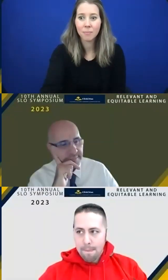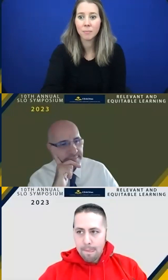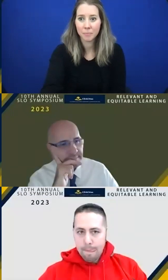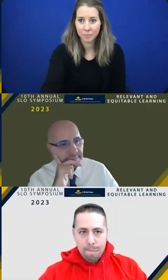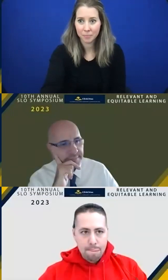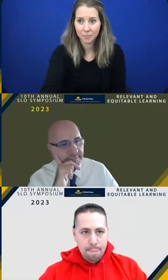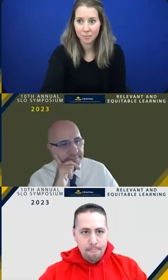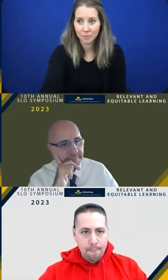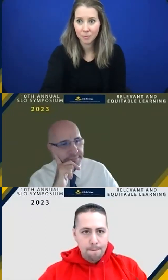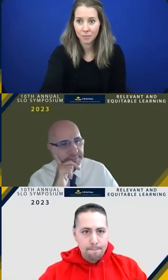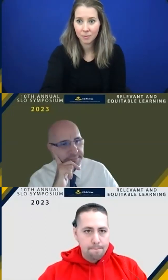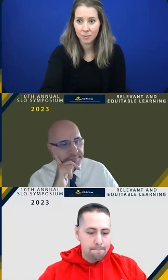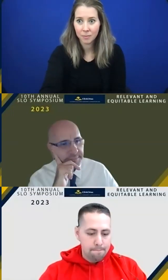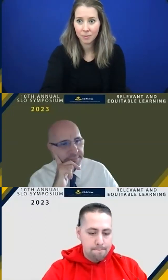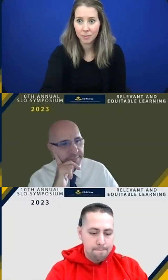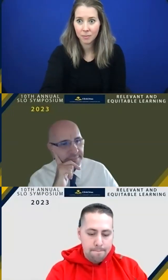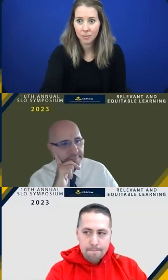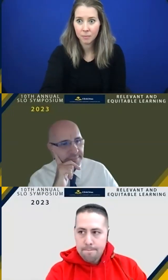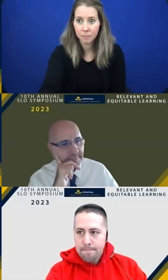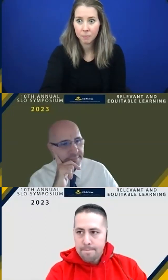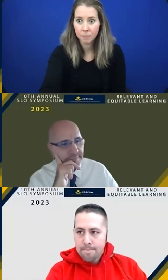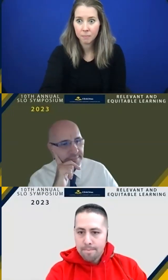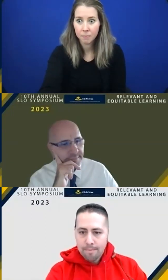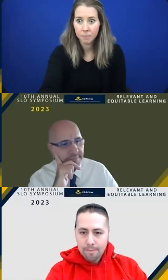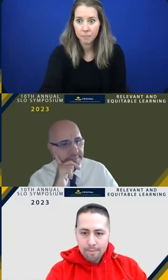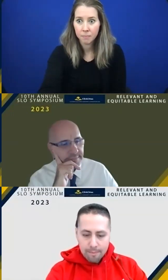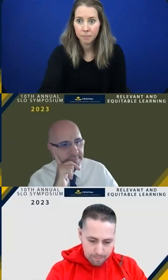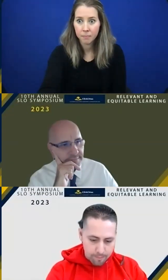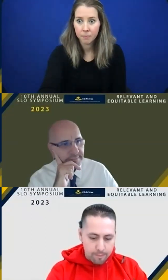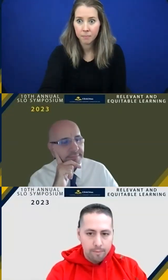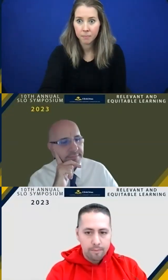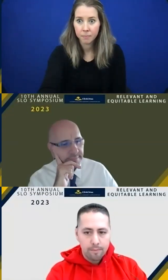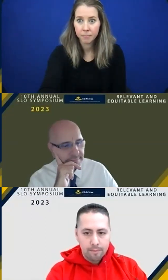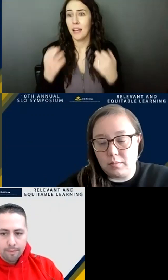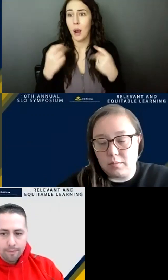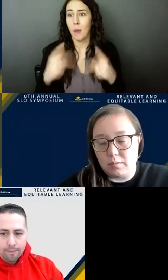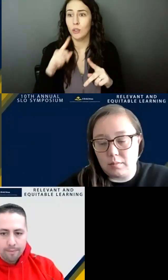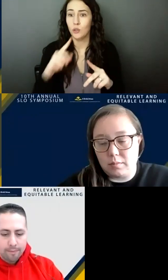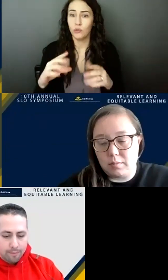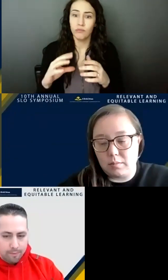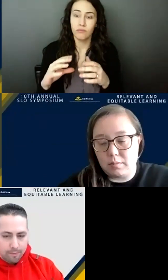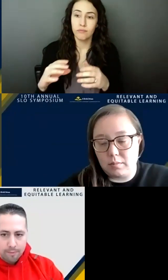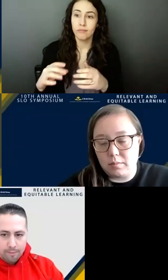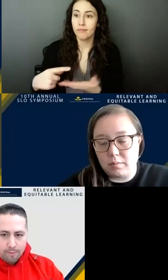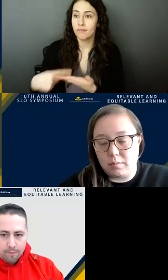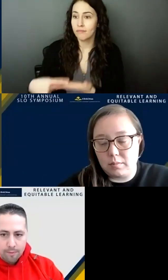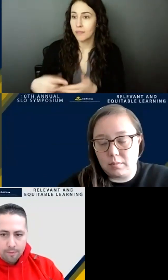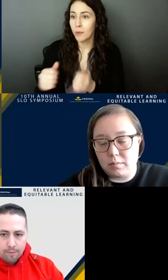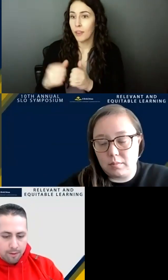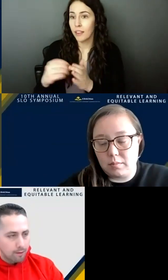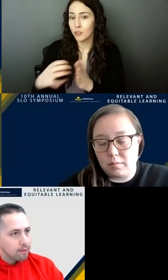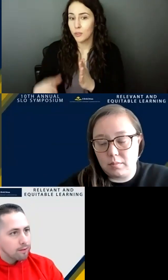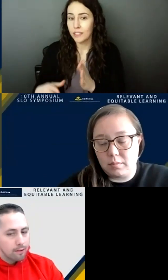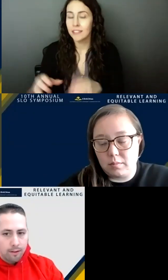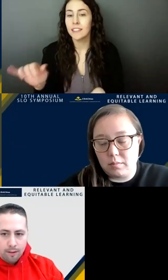think there's so many opportunities to talk to students in a way, similar to what